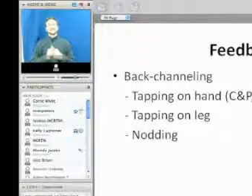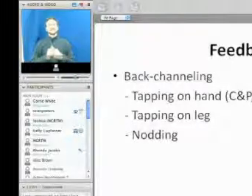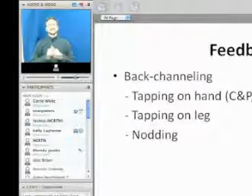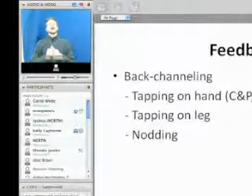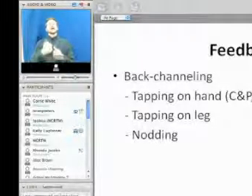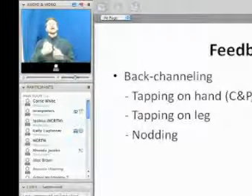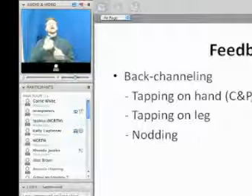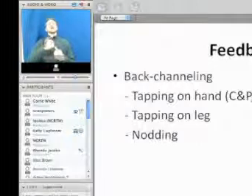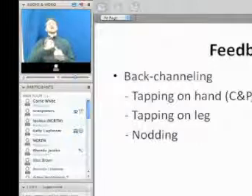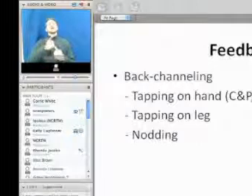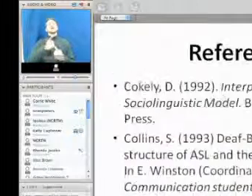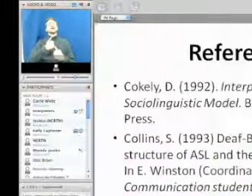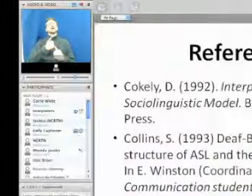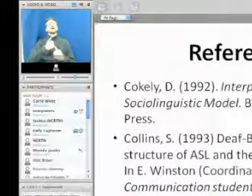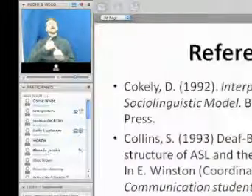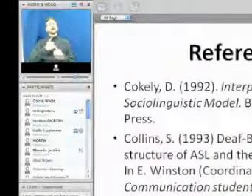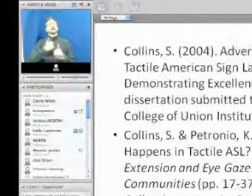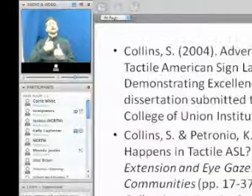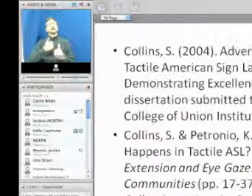to,